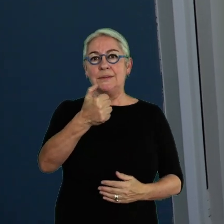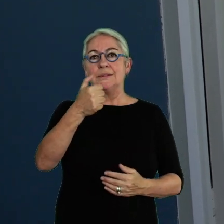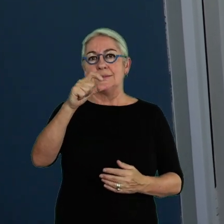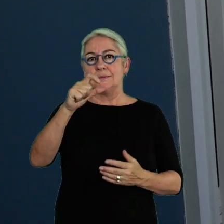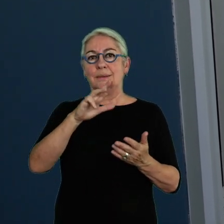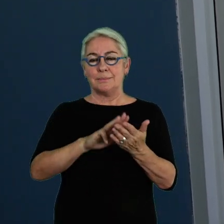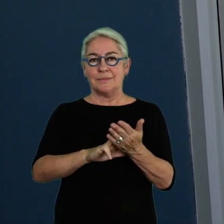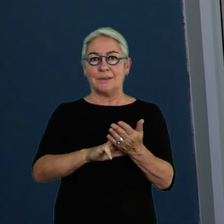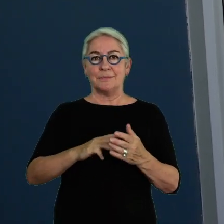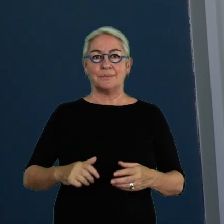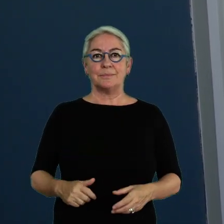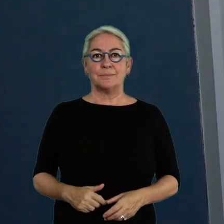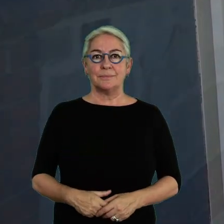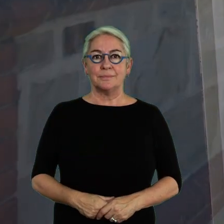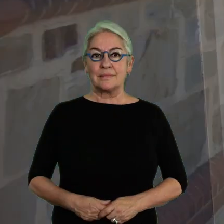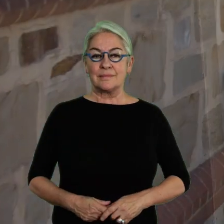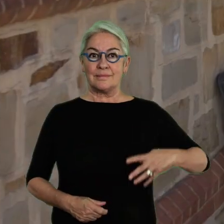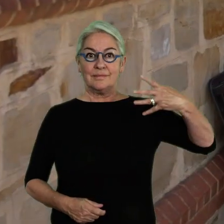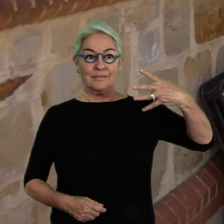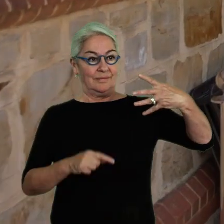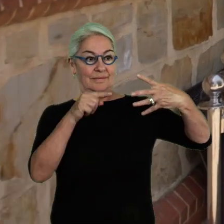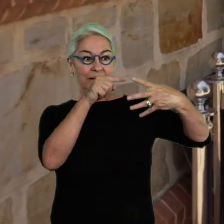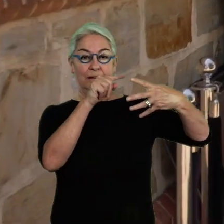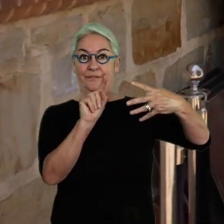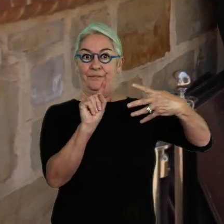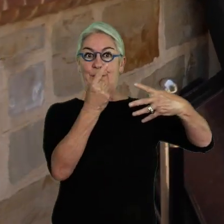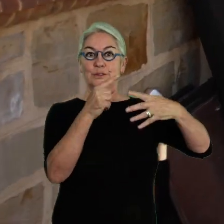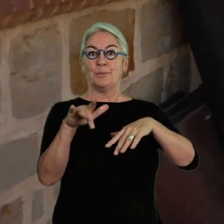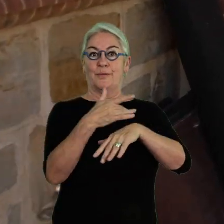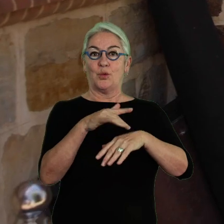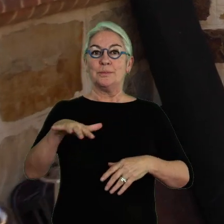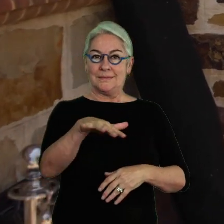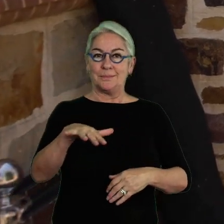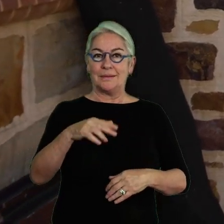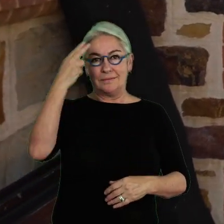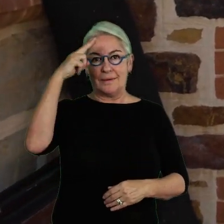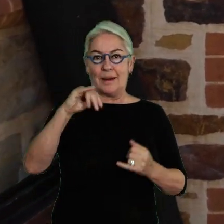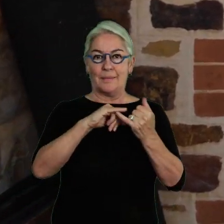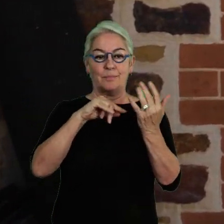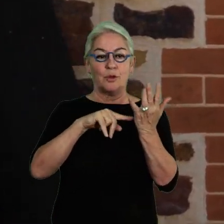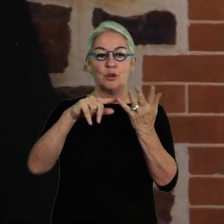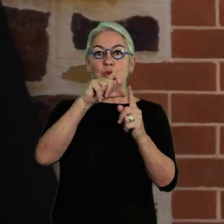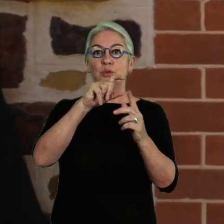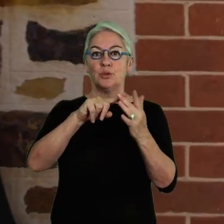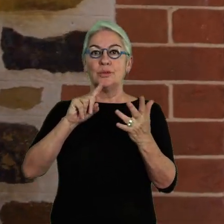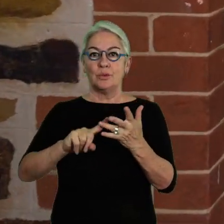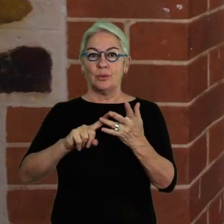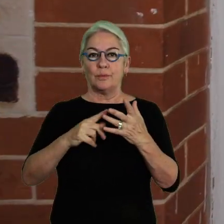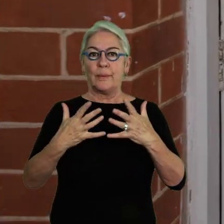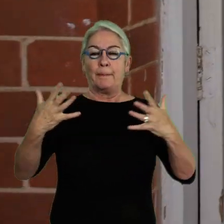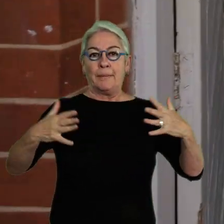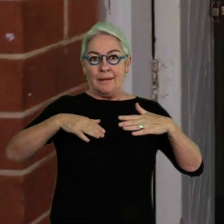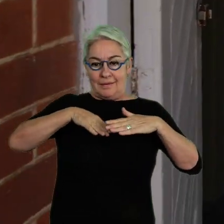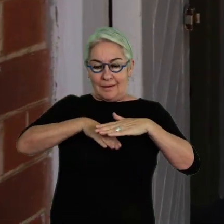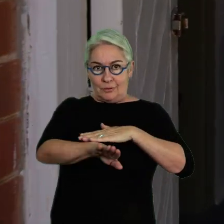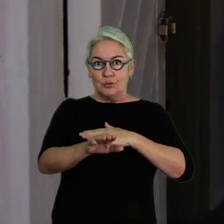The first performance space is the studio. The studio's main entrance has two narrow doors, both